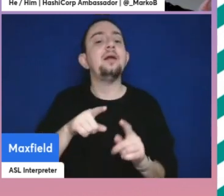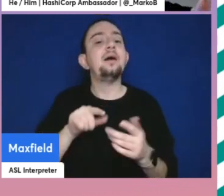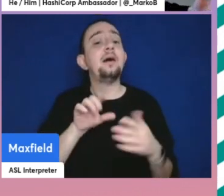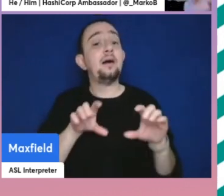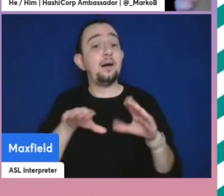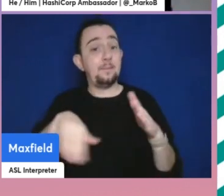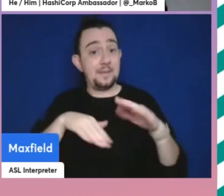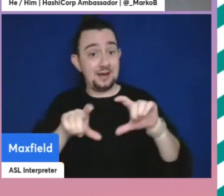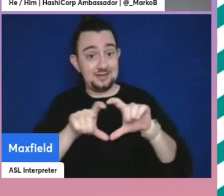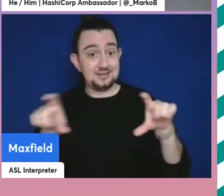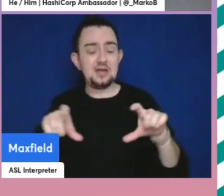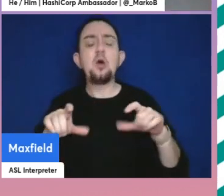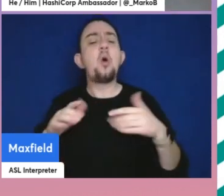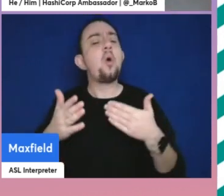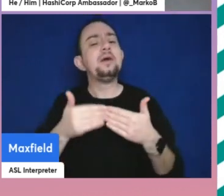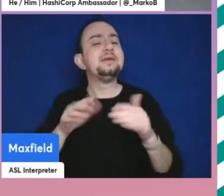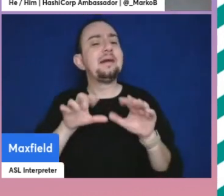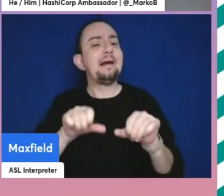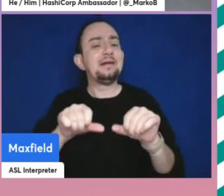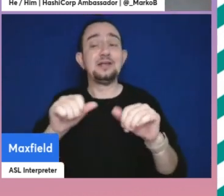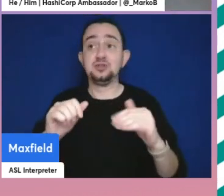to kind of fix the